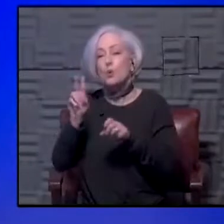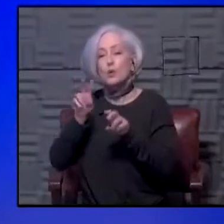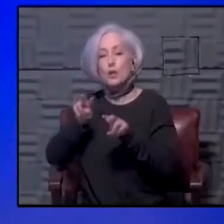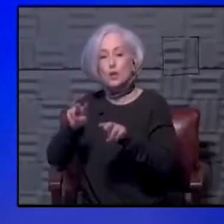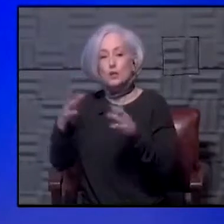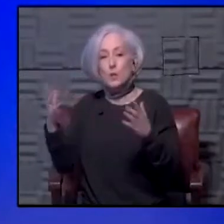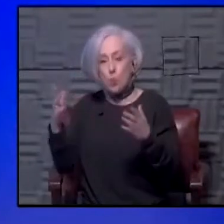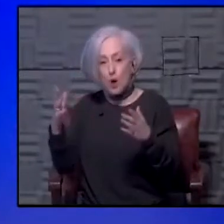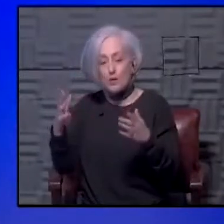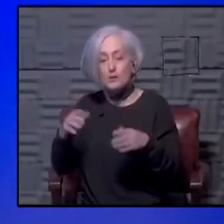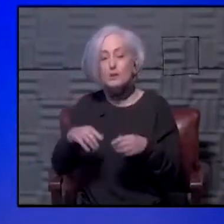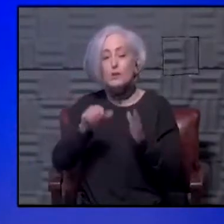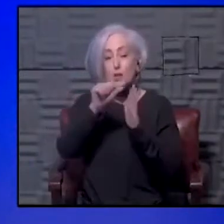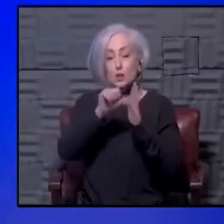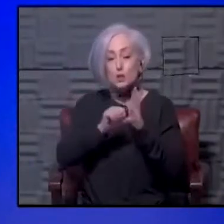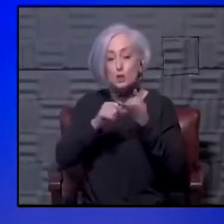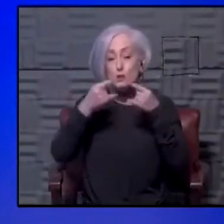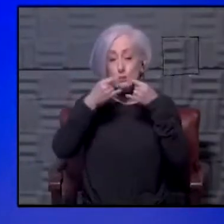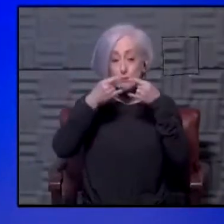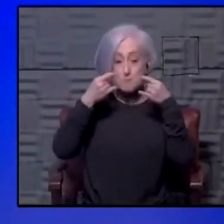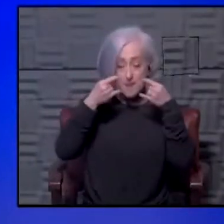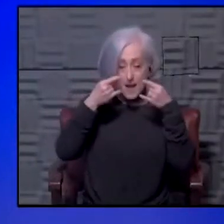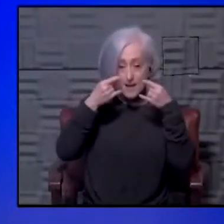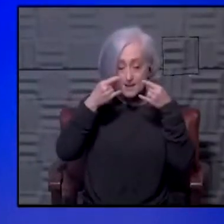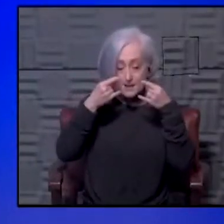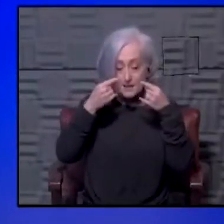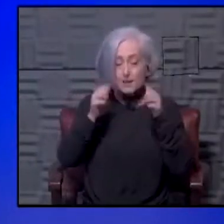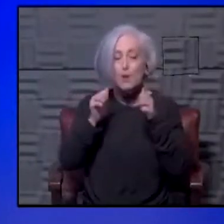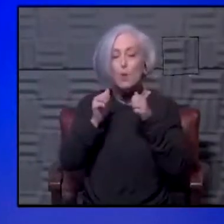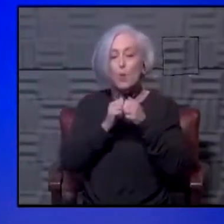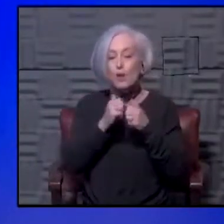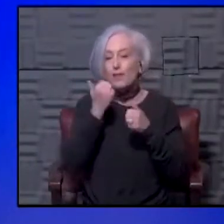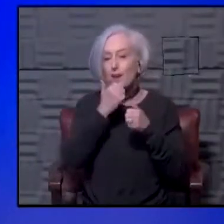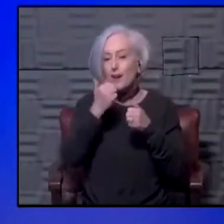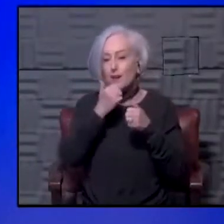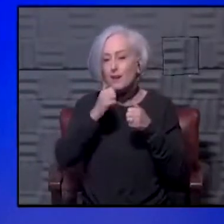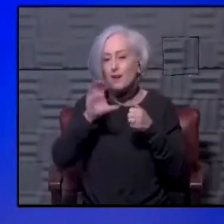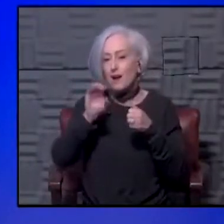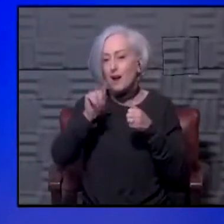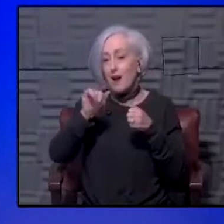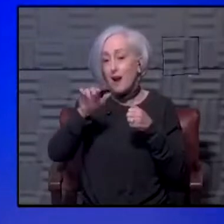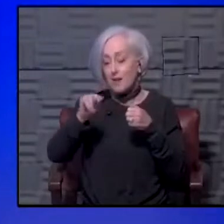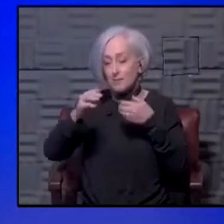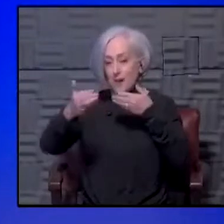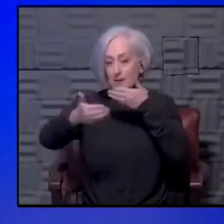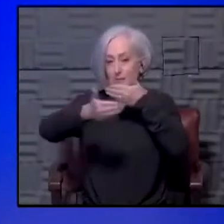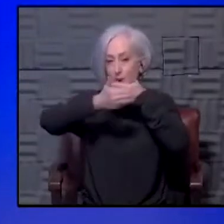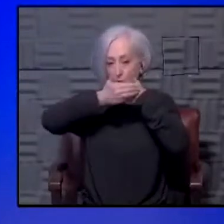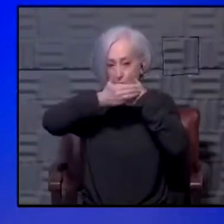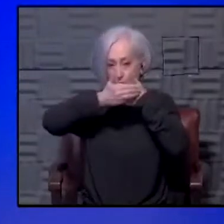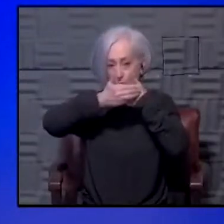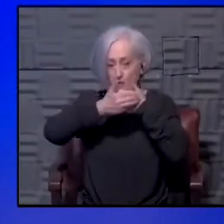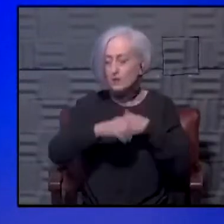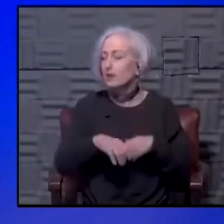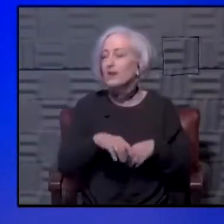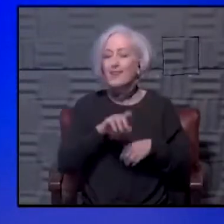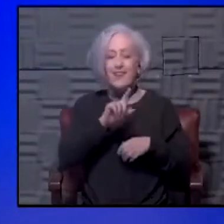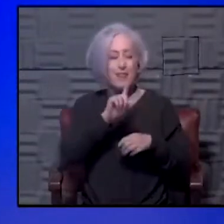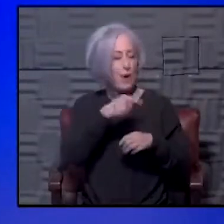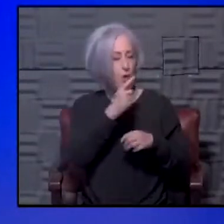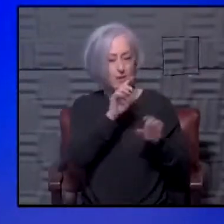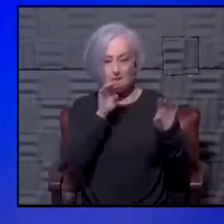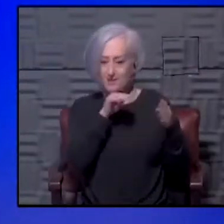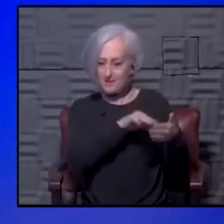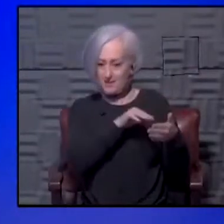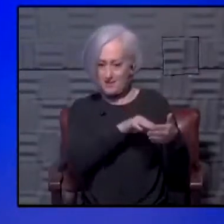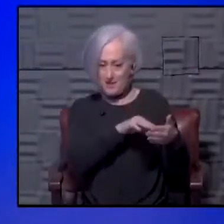and a cotton mask over that. They did not look at 2 surgical masks over each other. They did not look at 2 cotton masks over each other, and no other